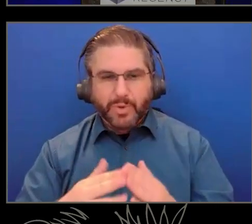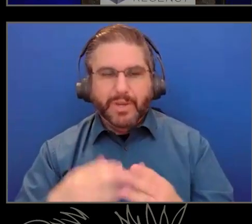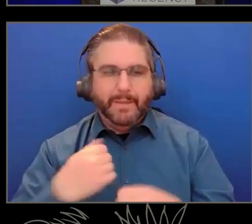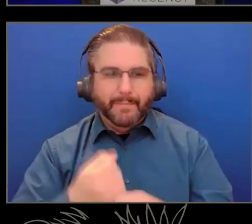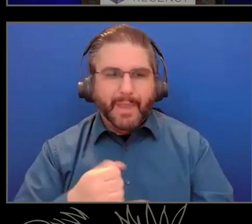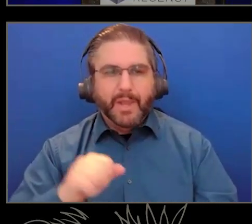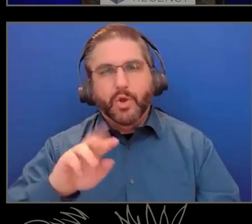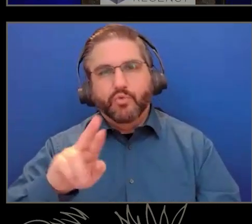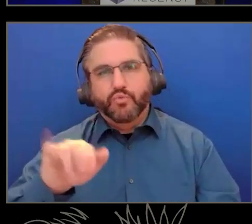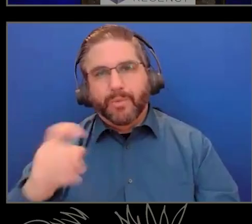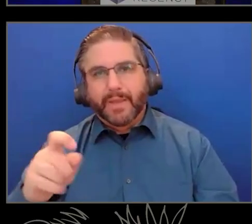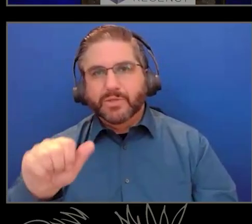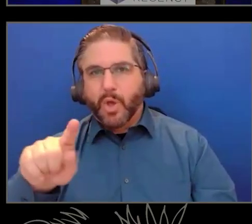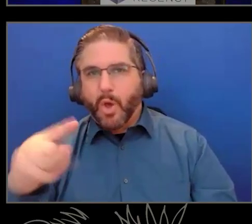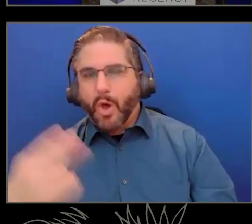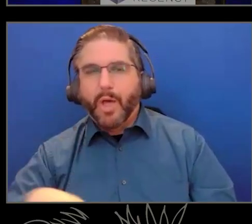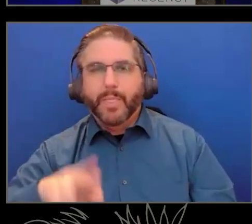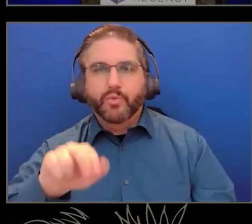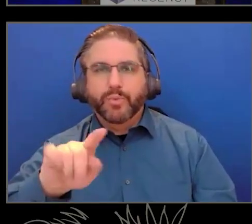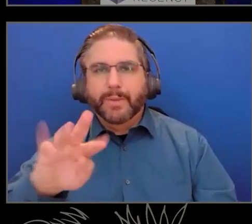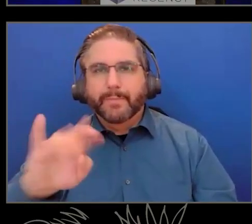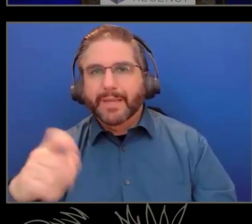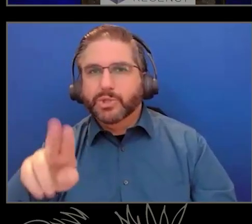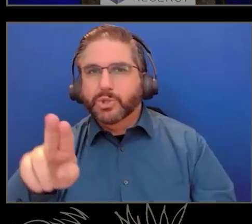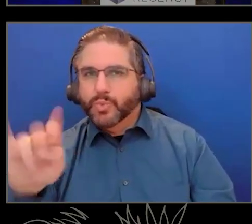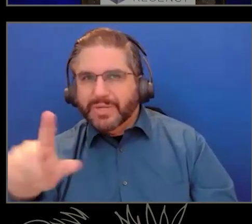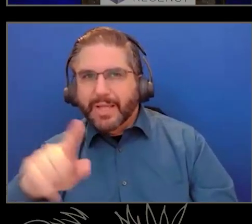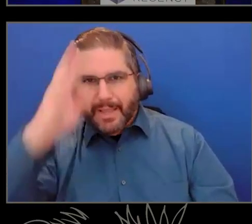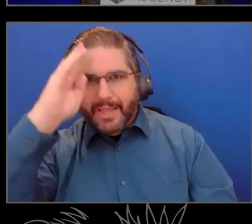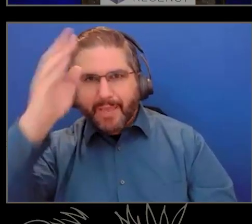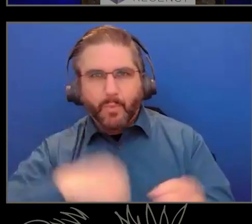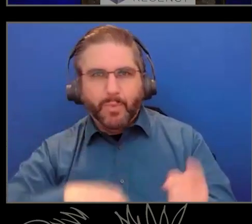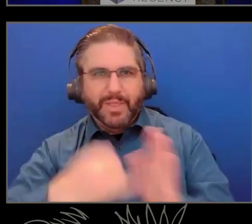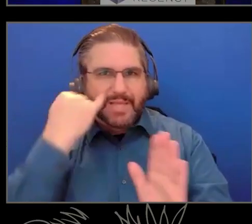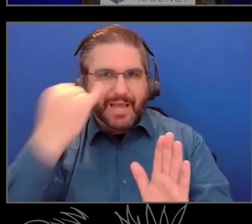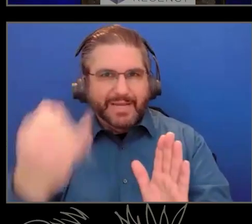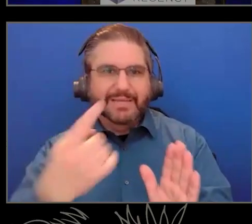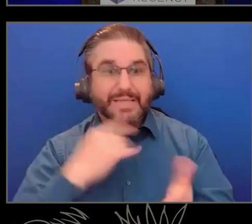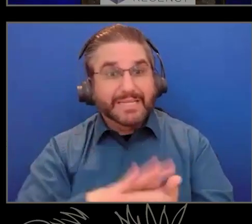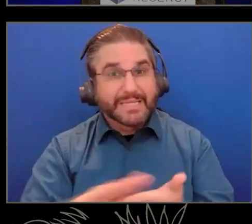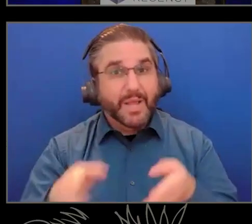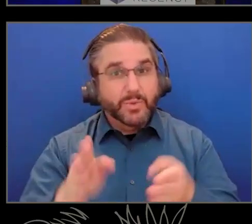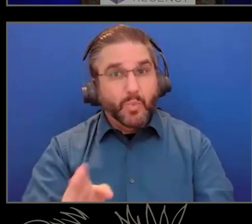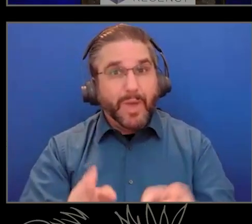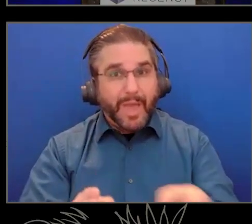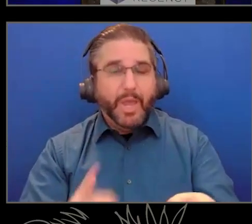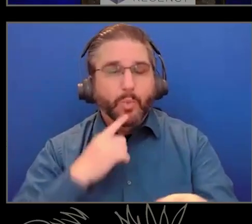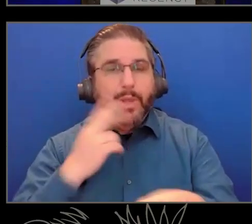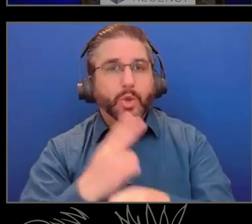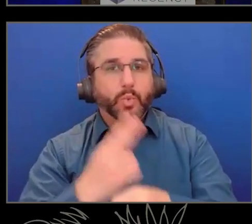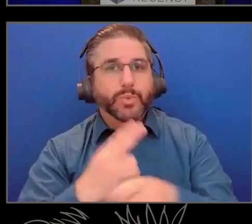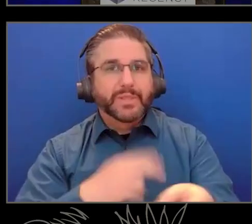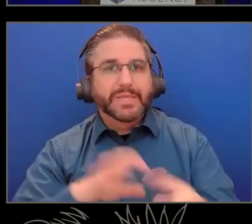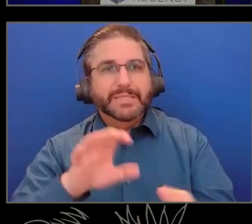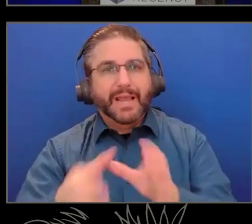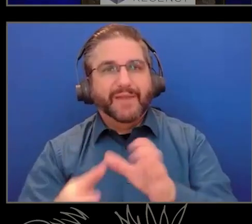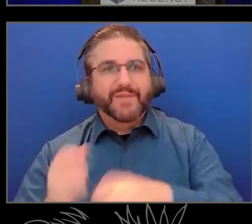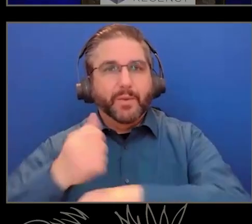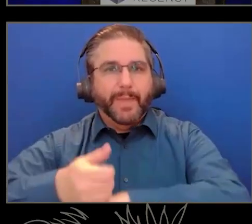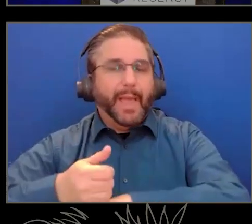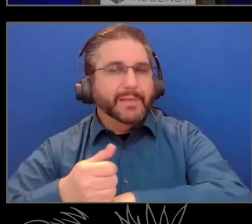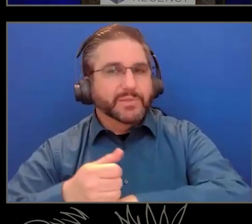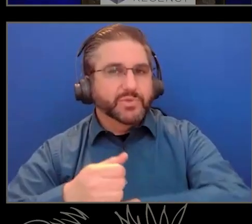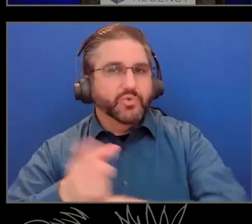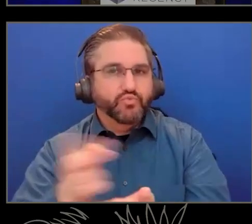Utils and a bunch of things, he actually came up with this idea and said, hey, this is a really nice thing, a nice way that we can use this config-based routing to do so much